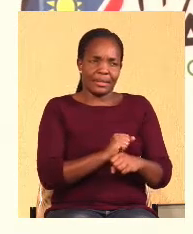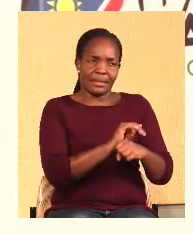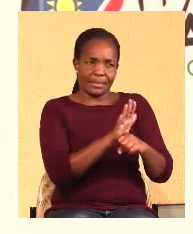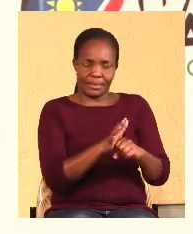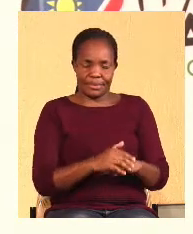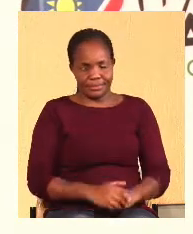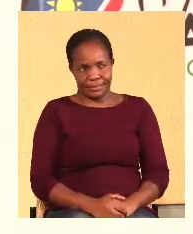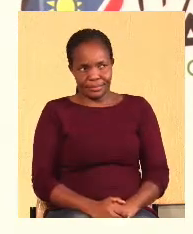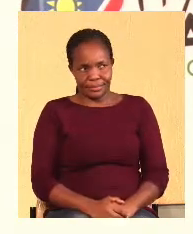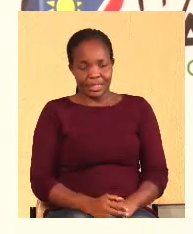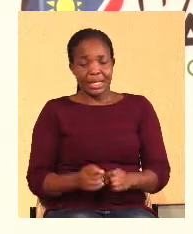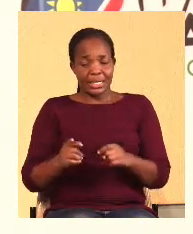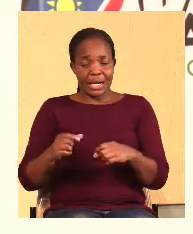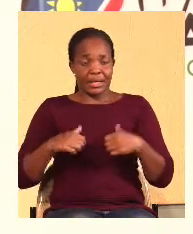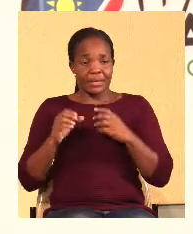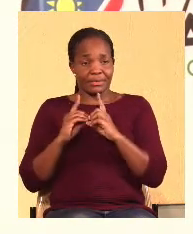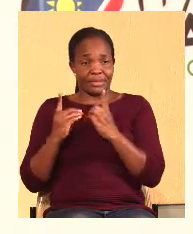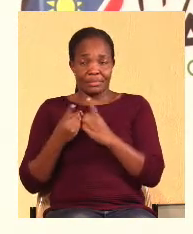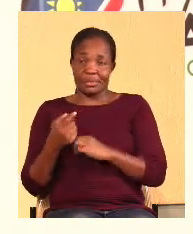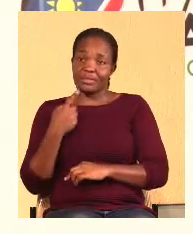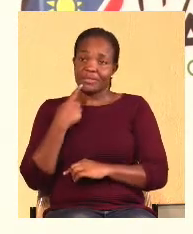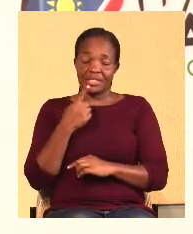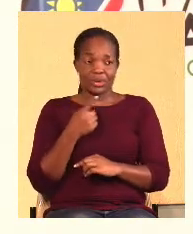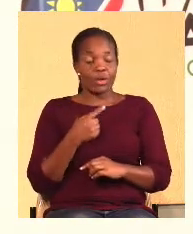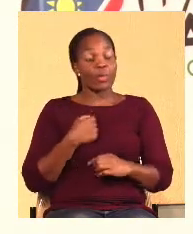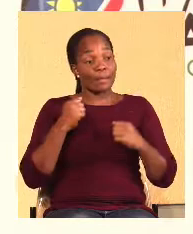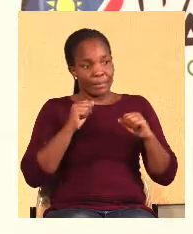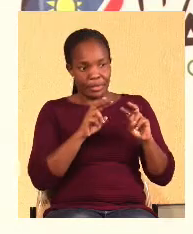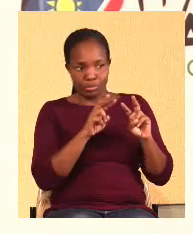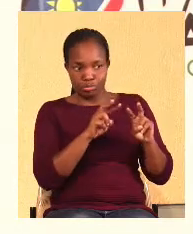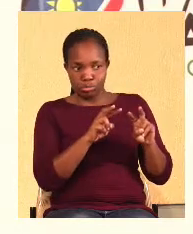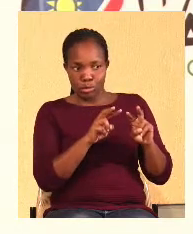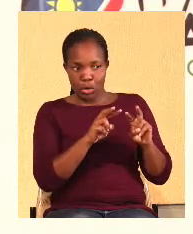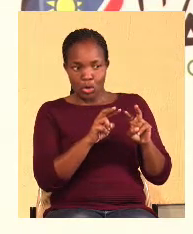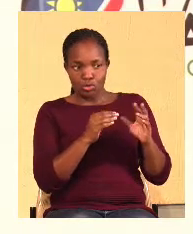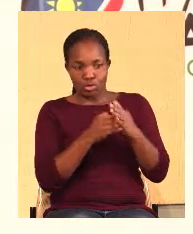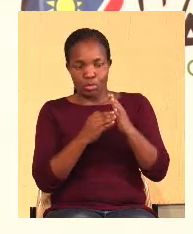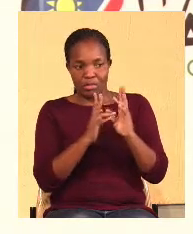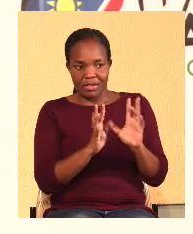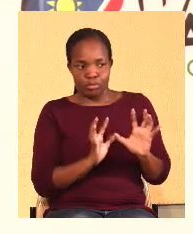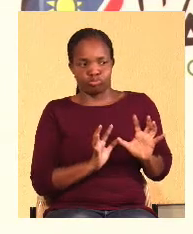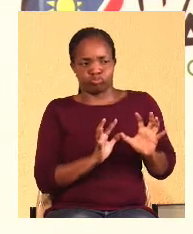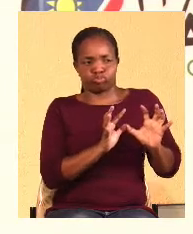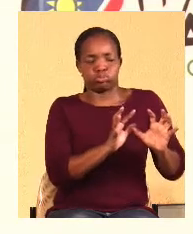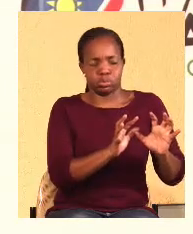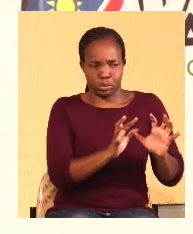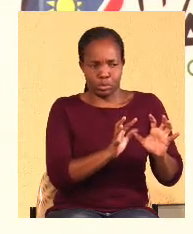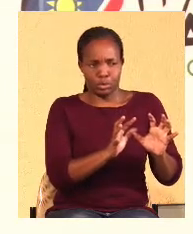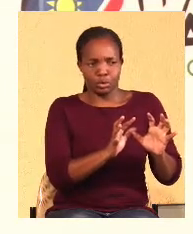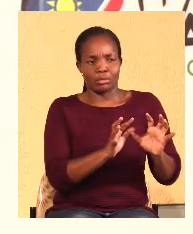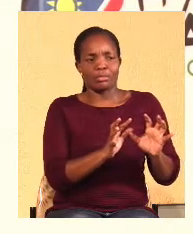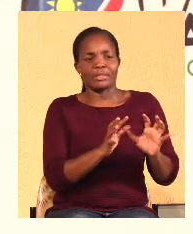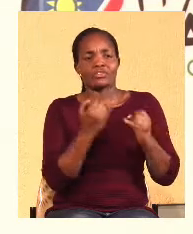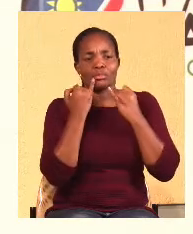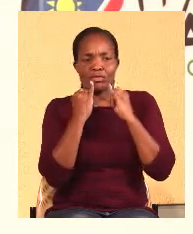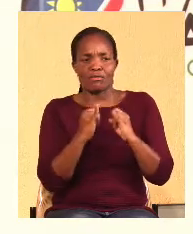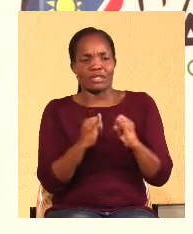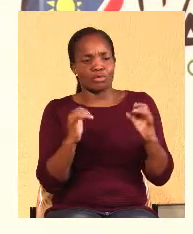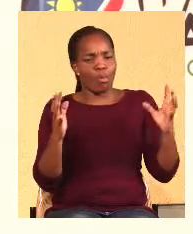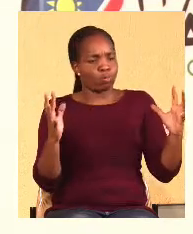know, if we can at least look into the issue of gathering to try to reduce the numbers, that will help us to